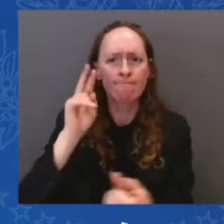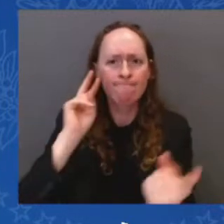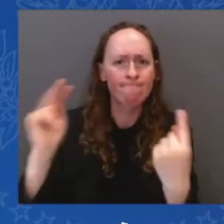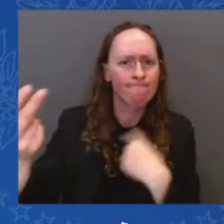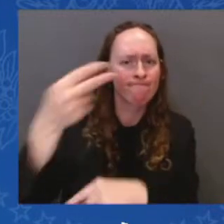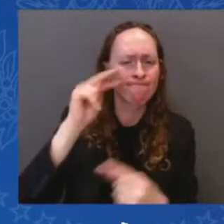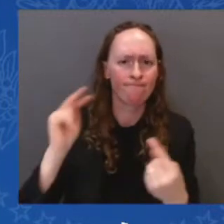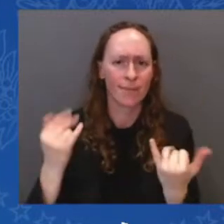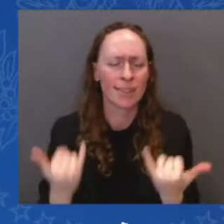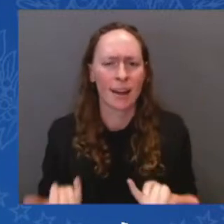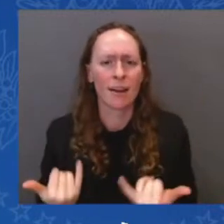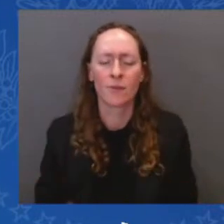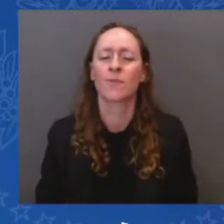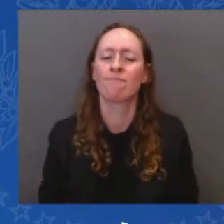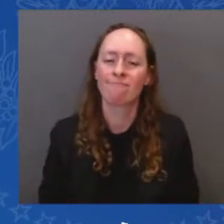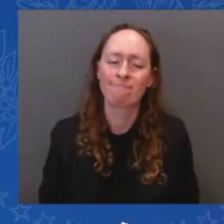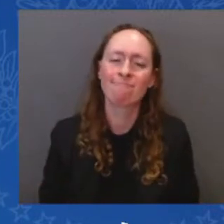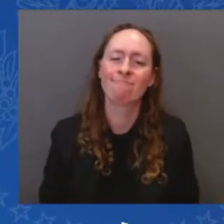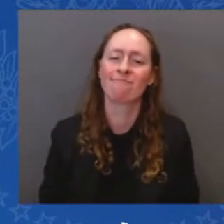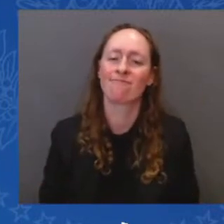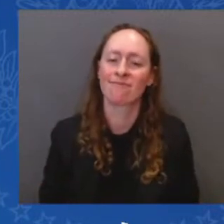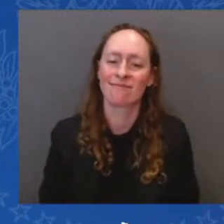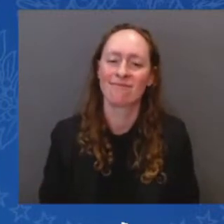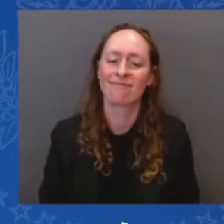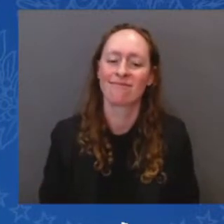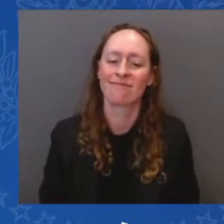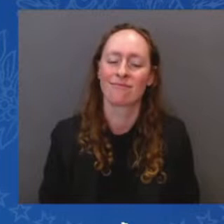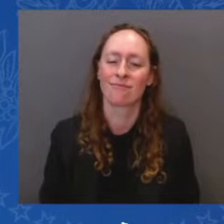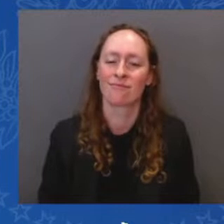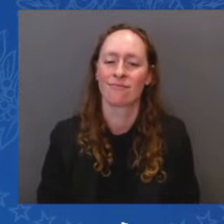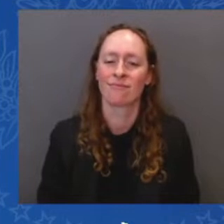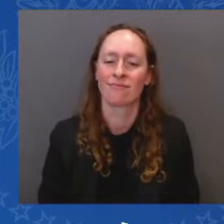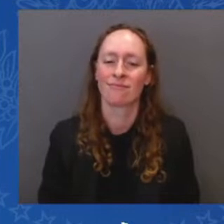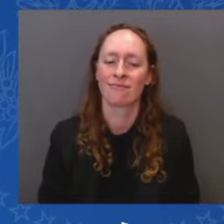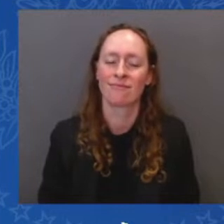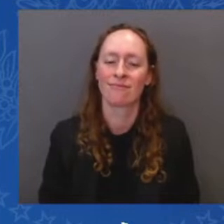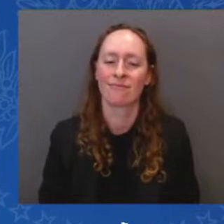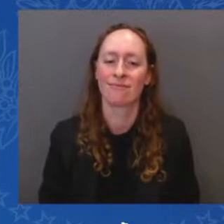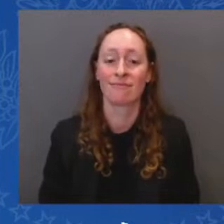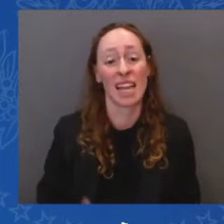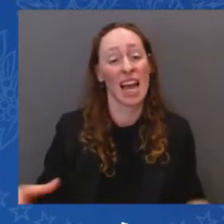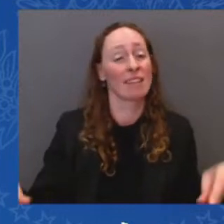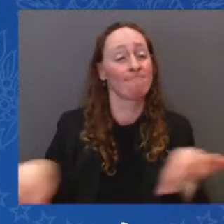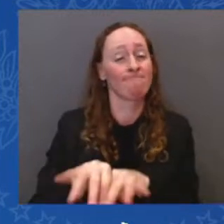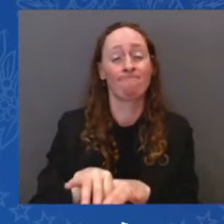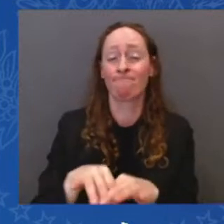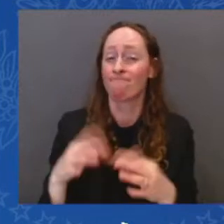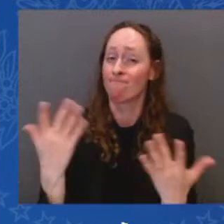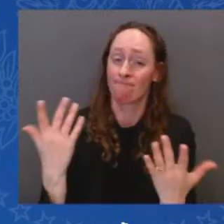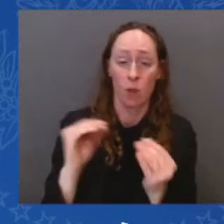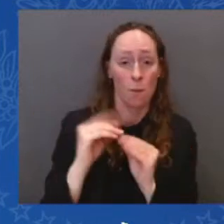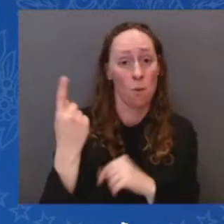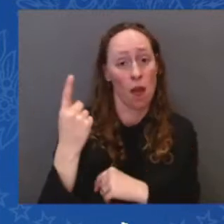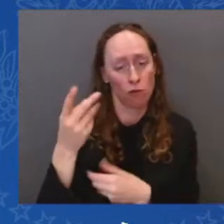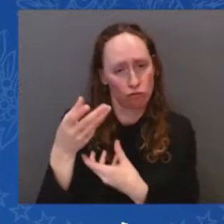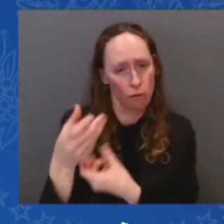profession. As chairman, every day I will focus on strengthening the bonds of trust across our